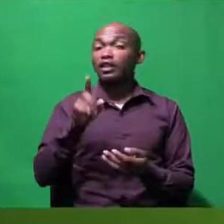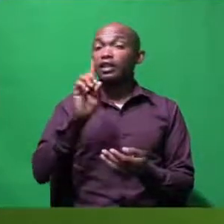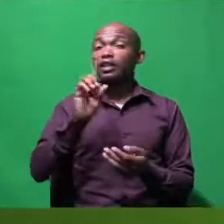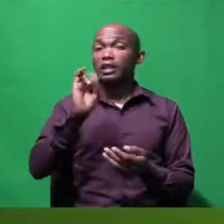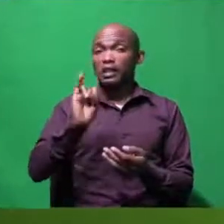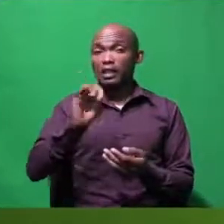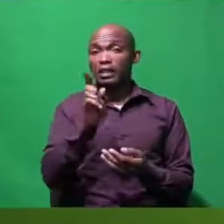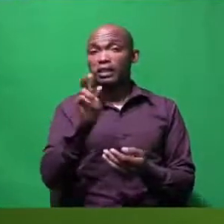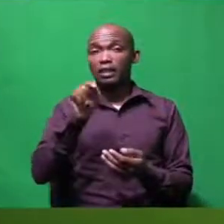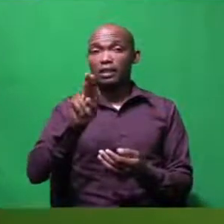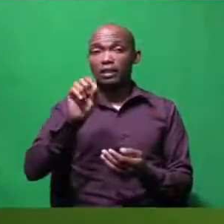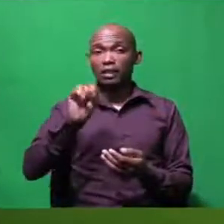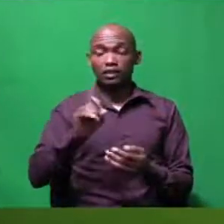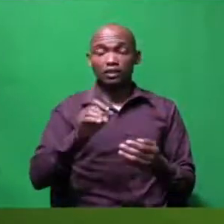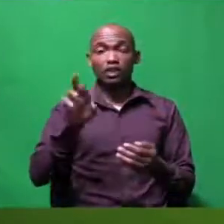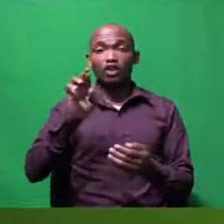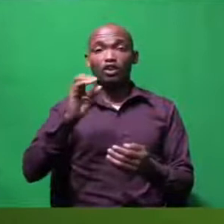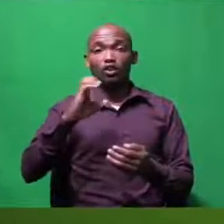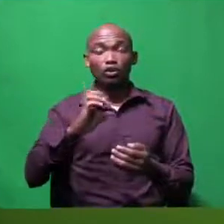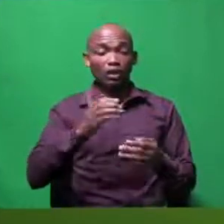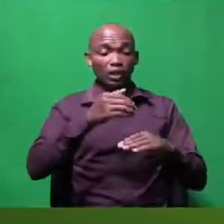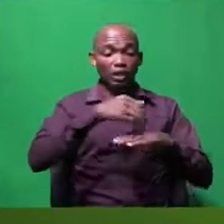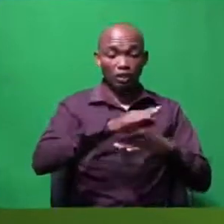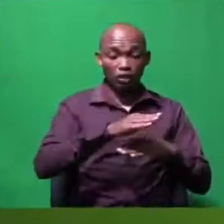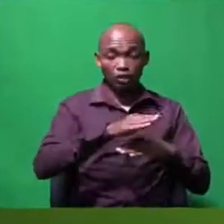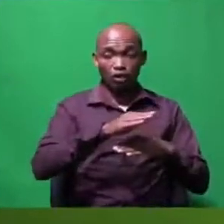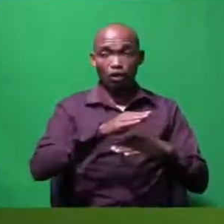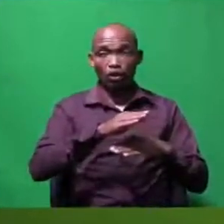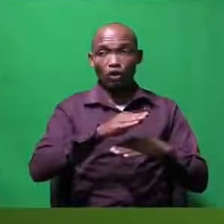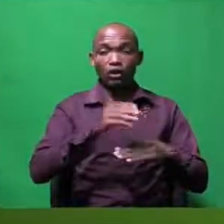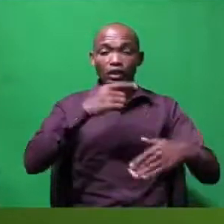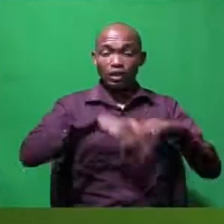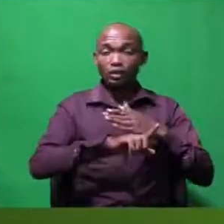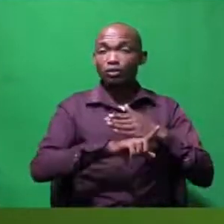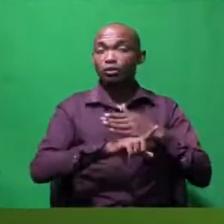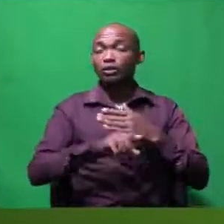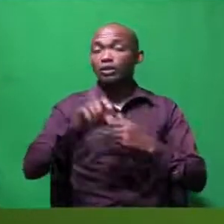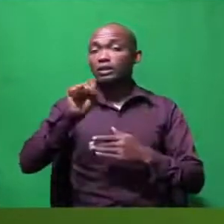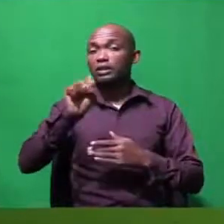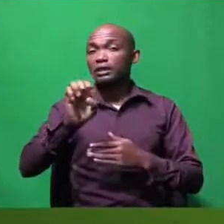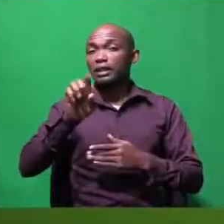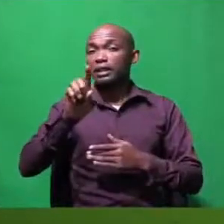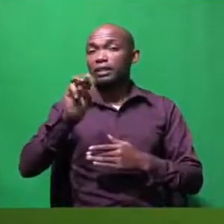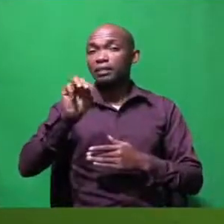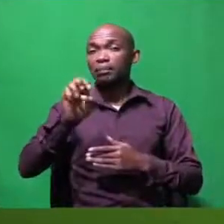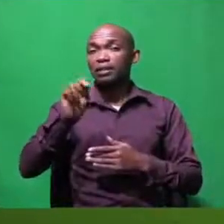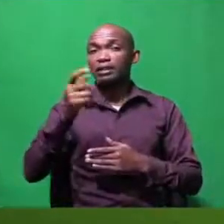sedimentary rock. Can undergo into sedimentary rock. My dear